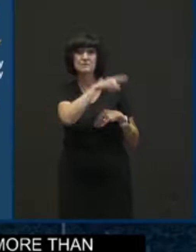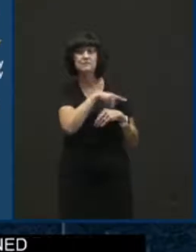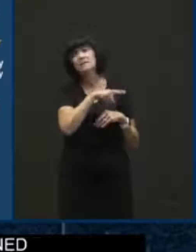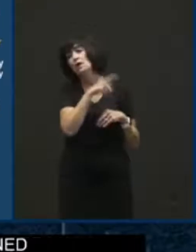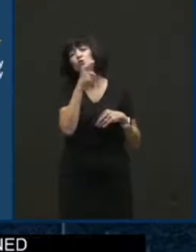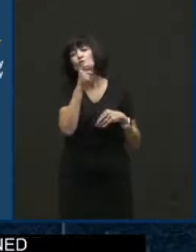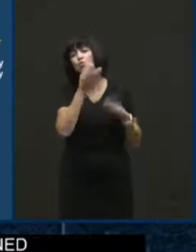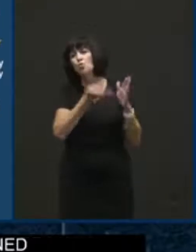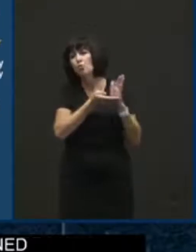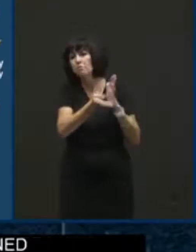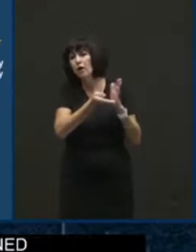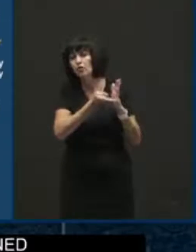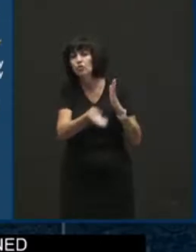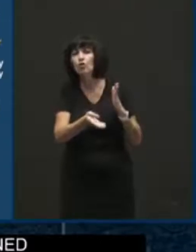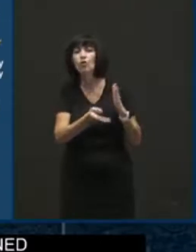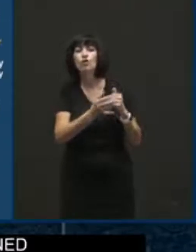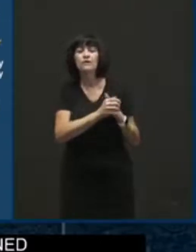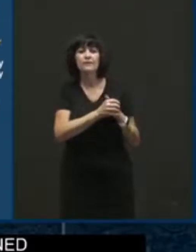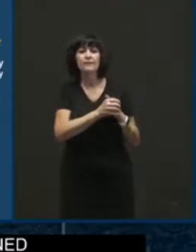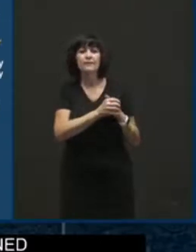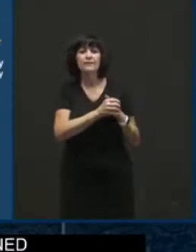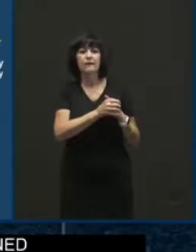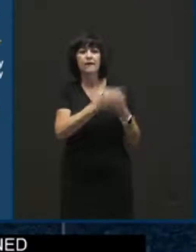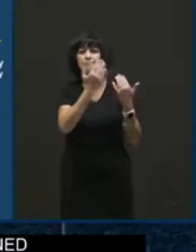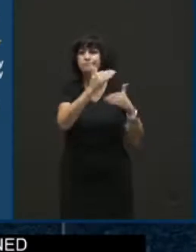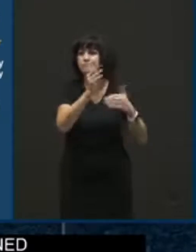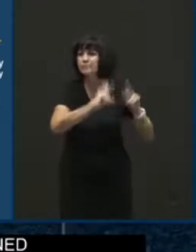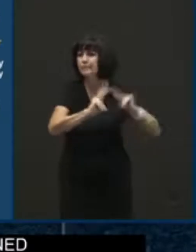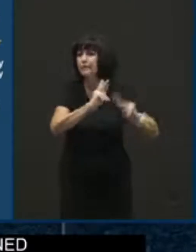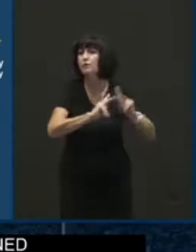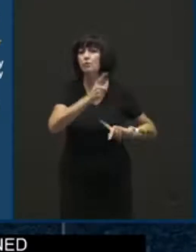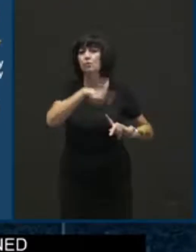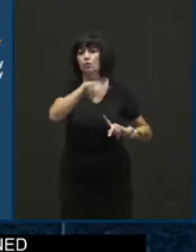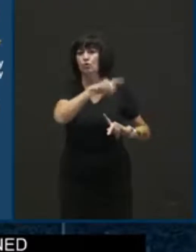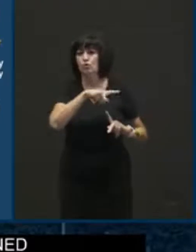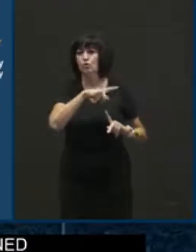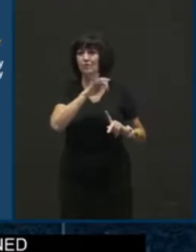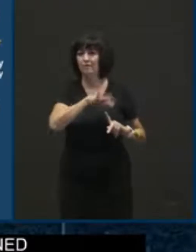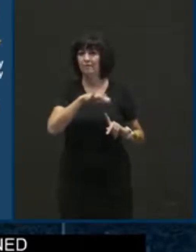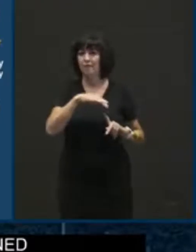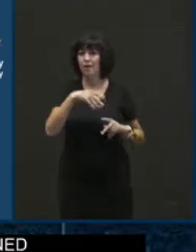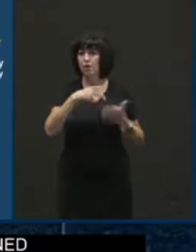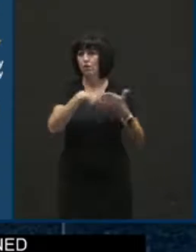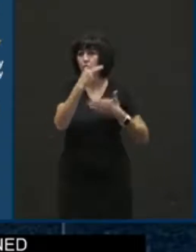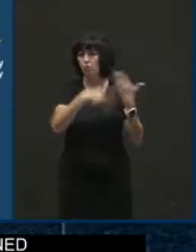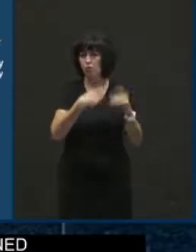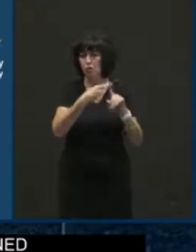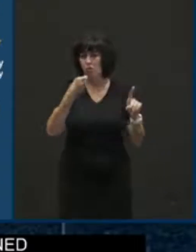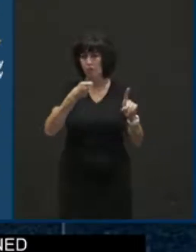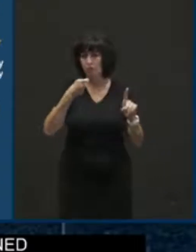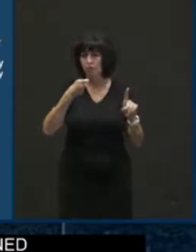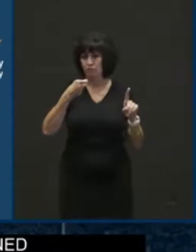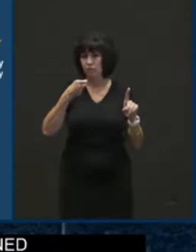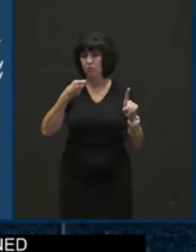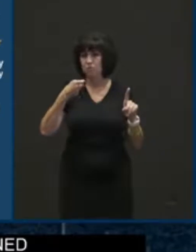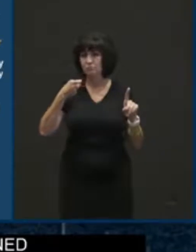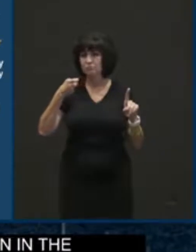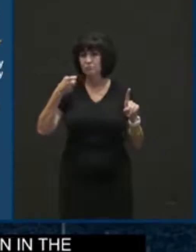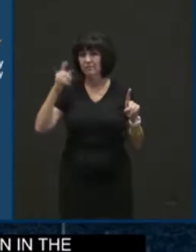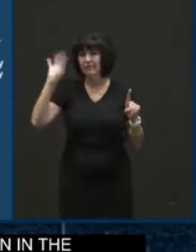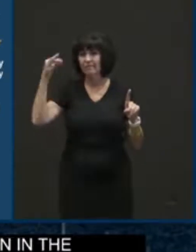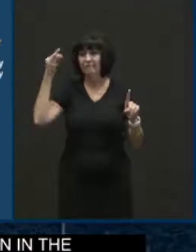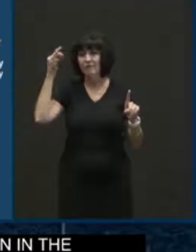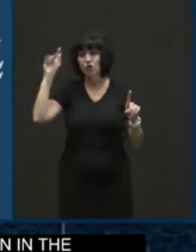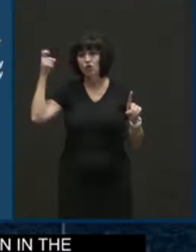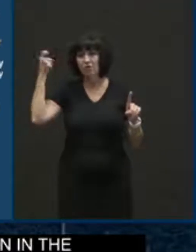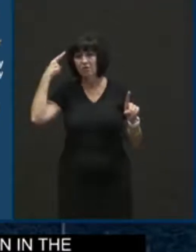reach than maybe in the earlier PPP program from the federal government. 2/3 of the dollar